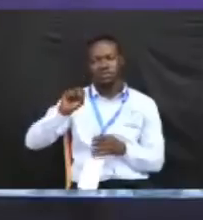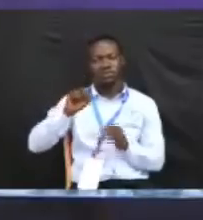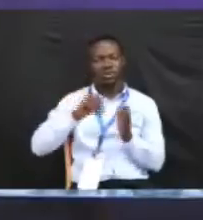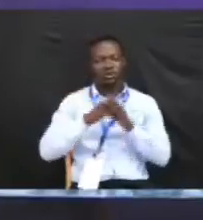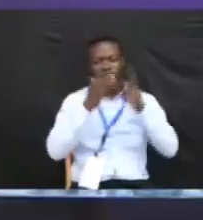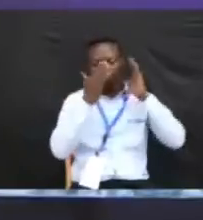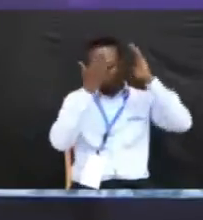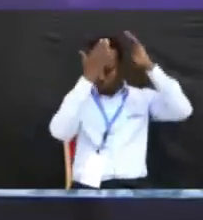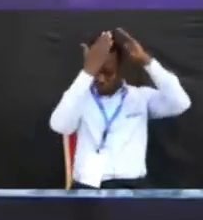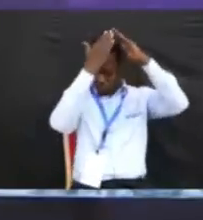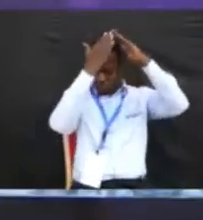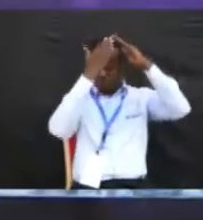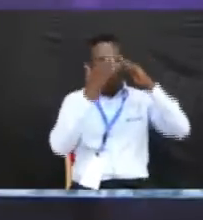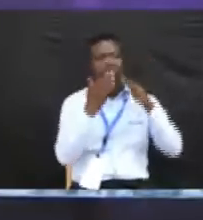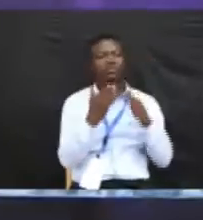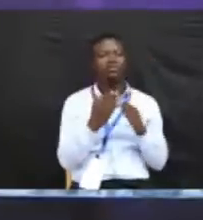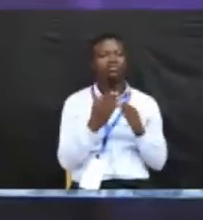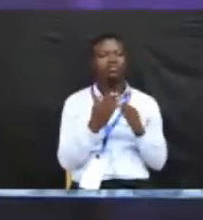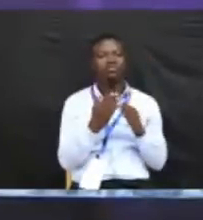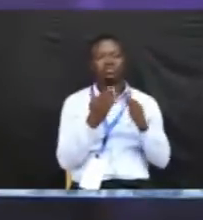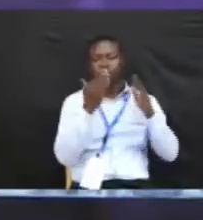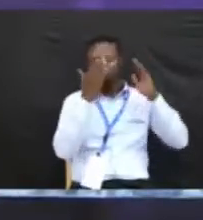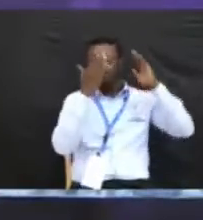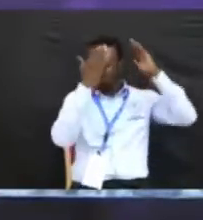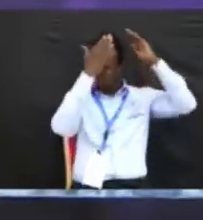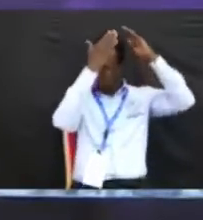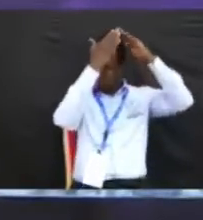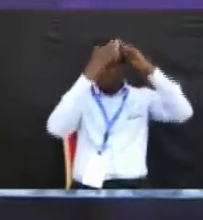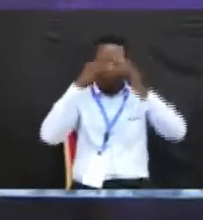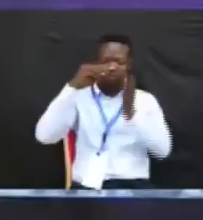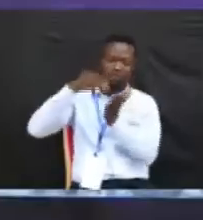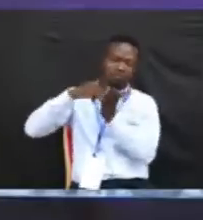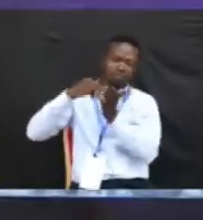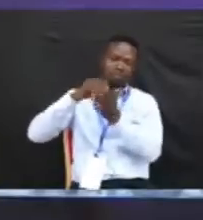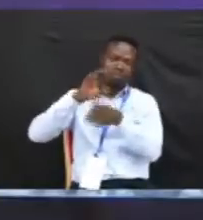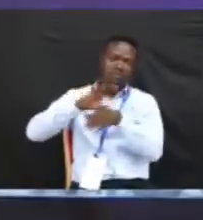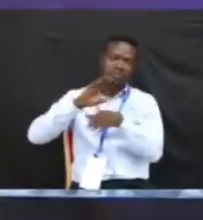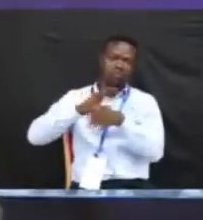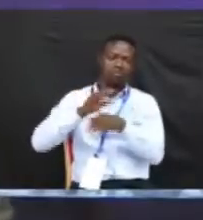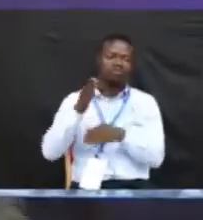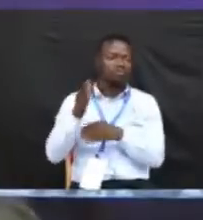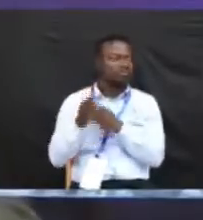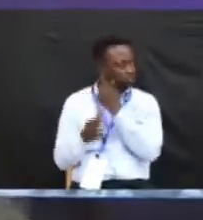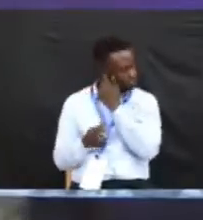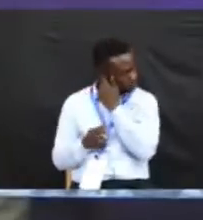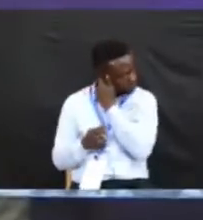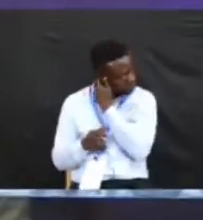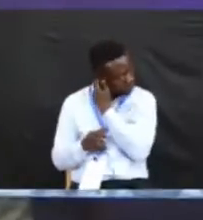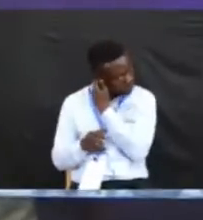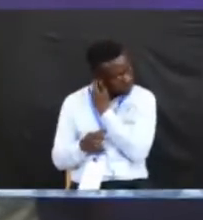Quabna Buafo, preciding bishop, the Methodist Church of Ghana.